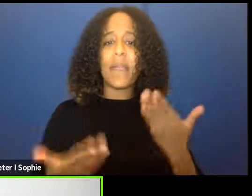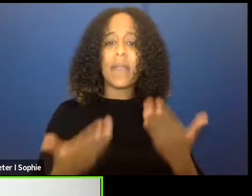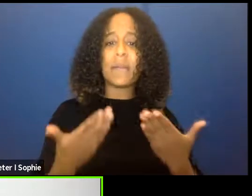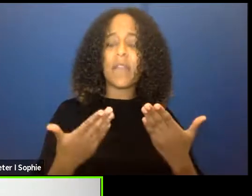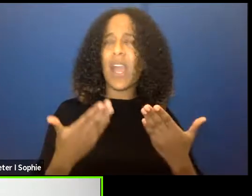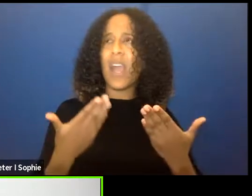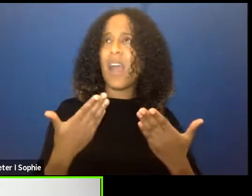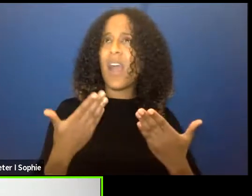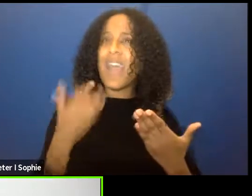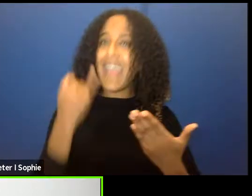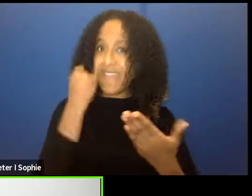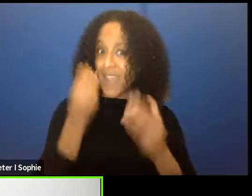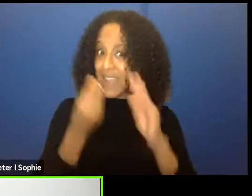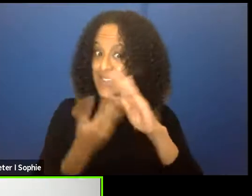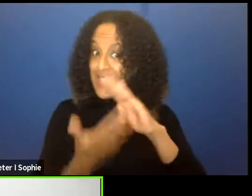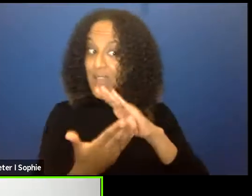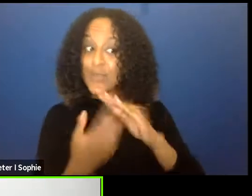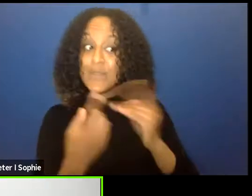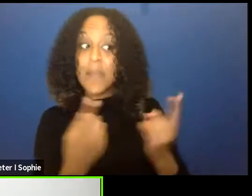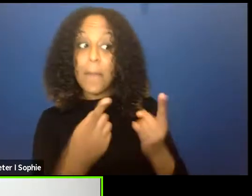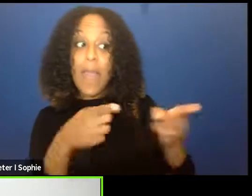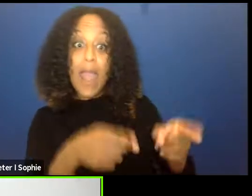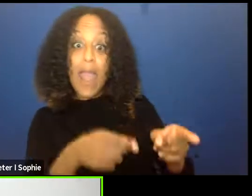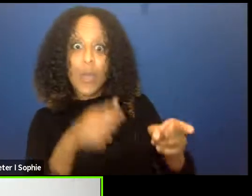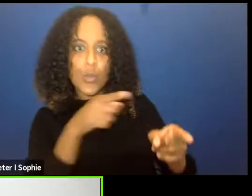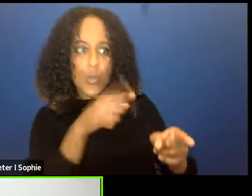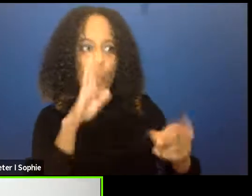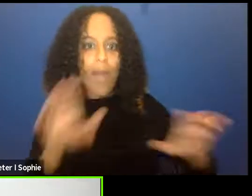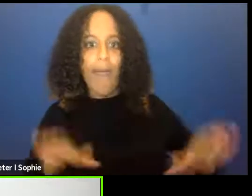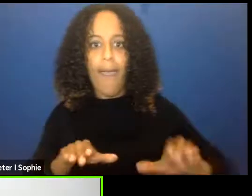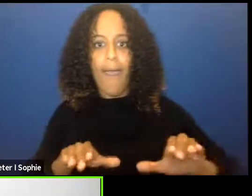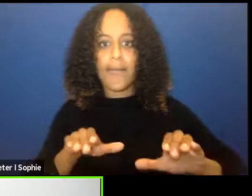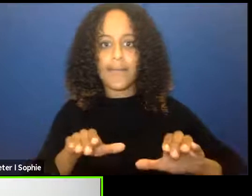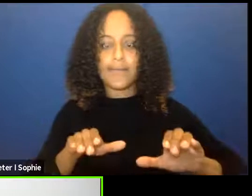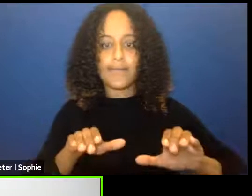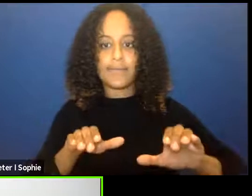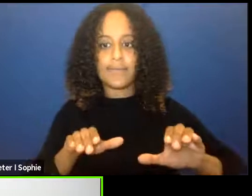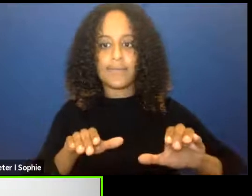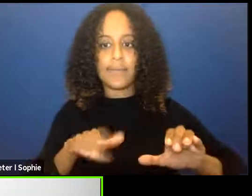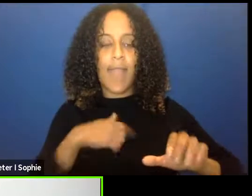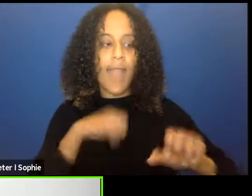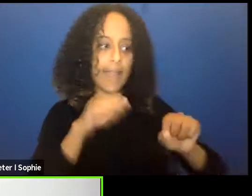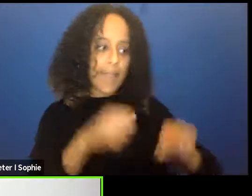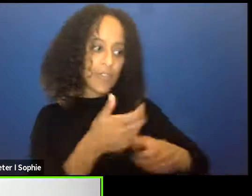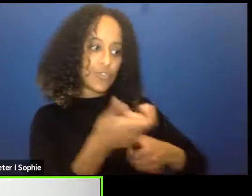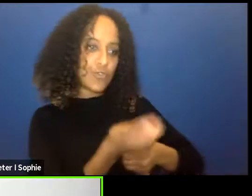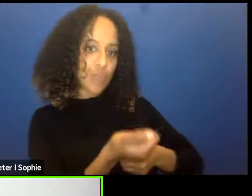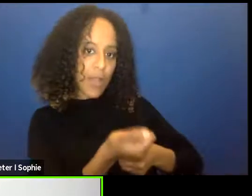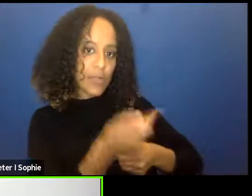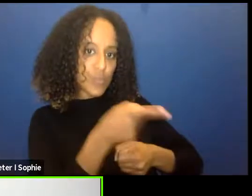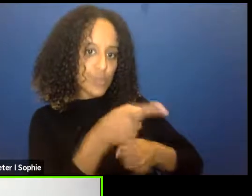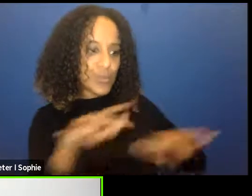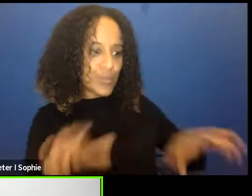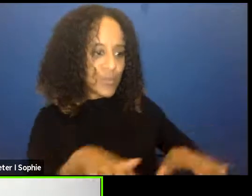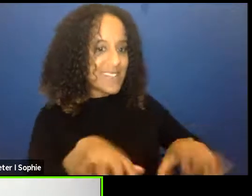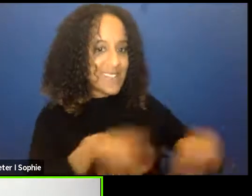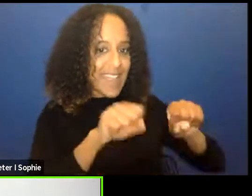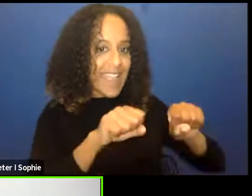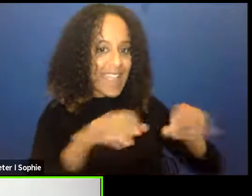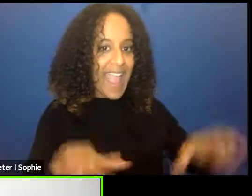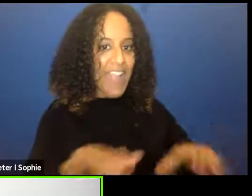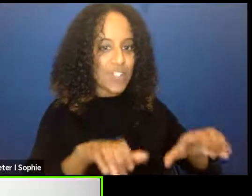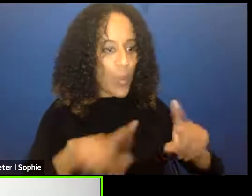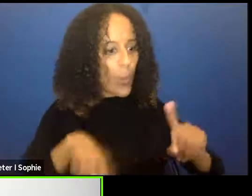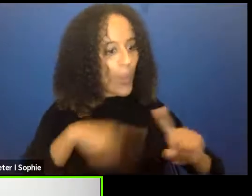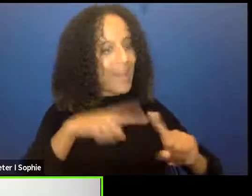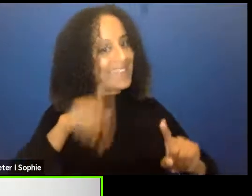I tell you something happened, that you'll act on it. That I can trust you to take action when I need you to take